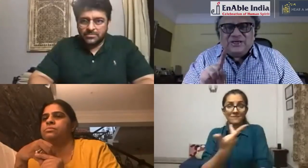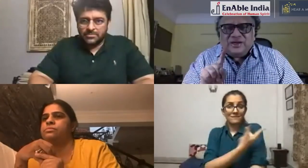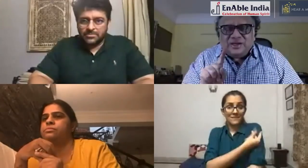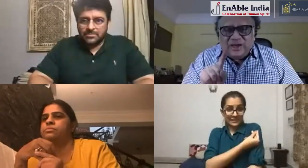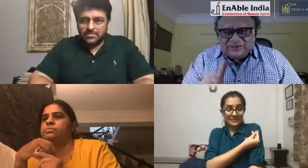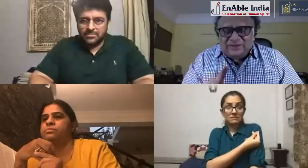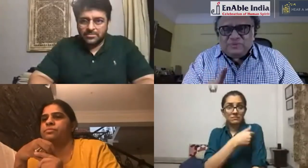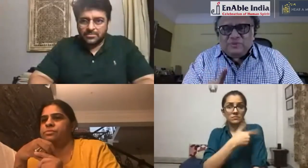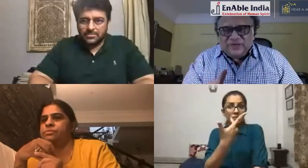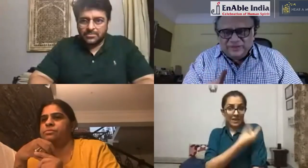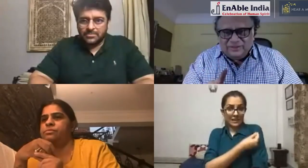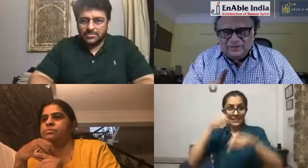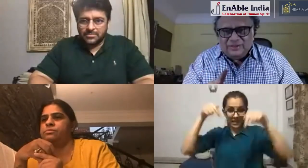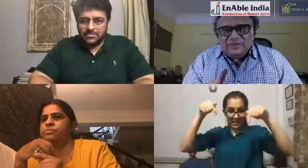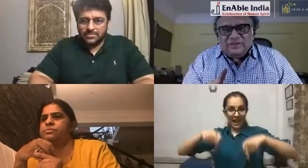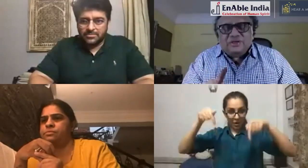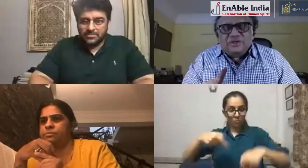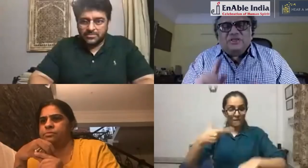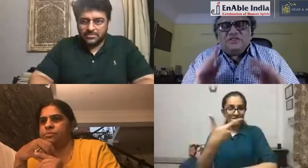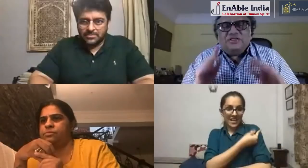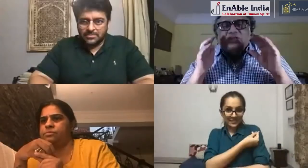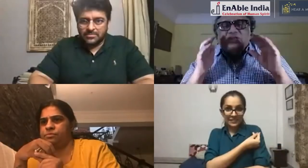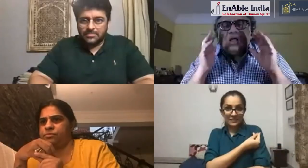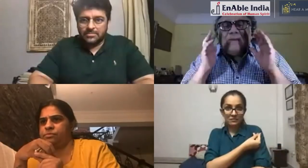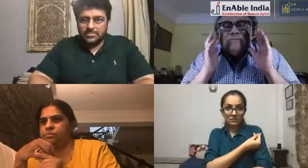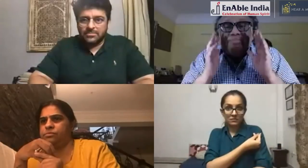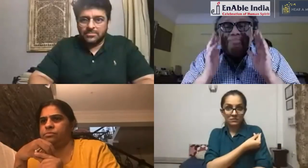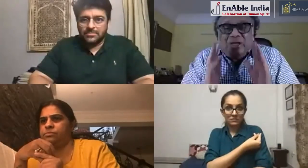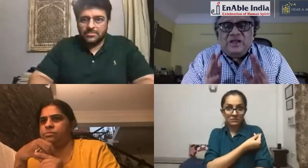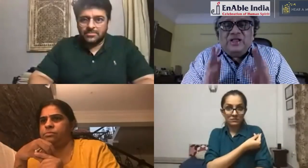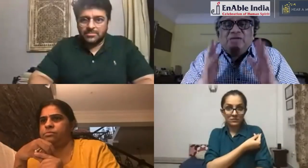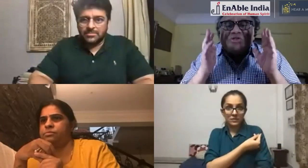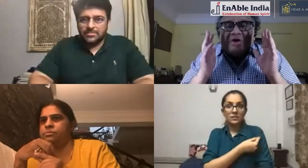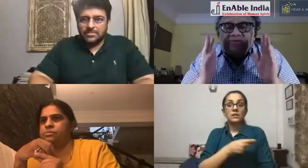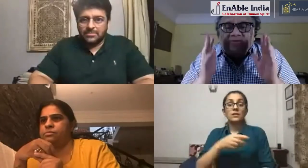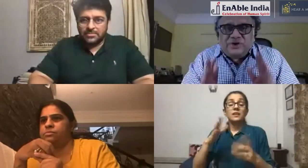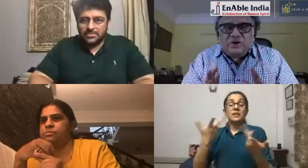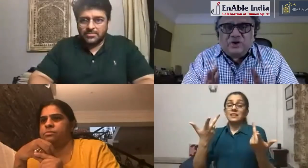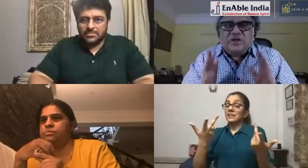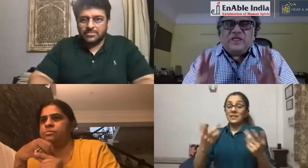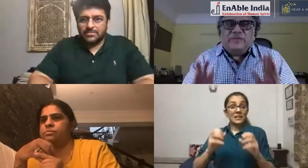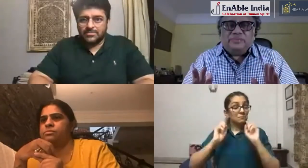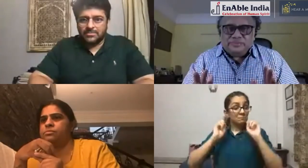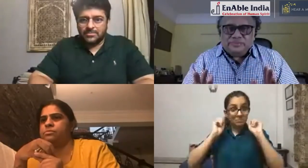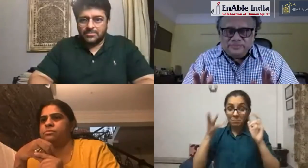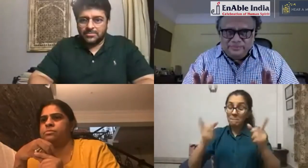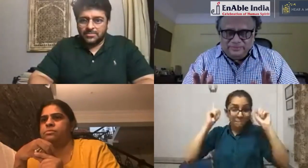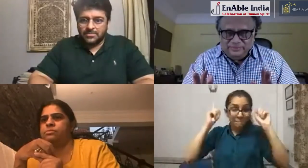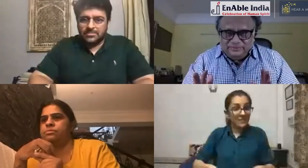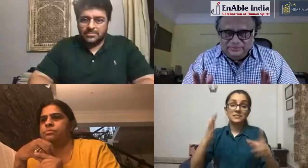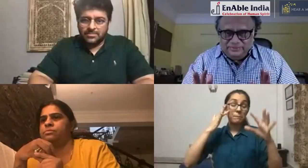vaccine at the moment is billions of dollar game.